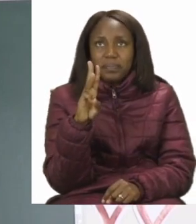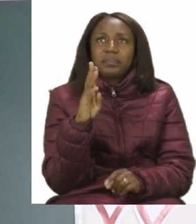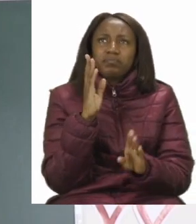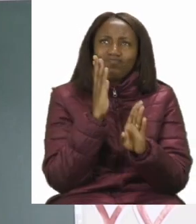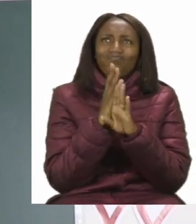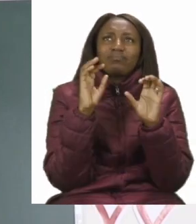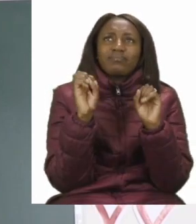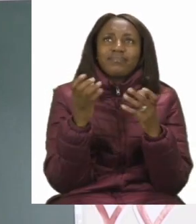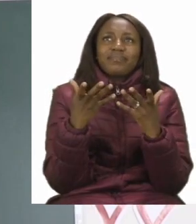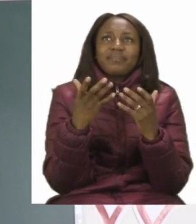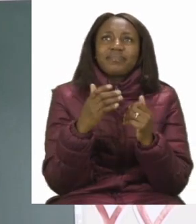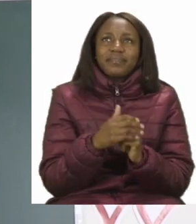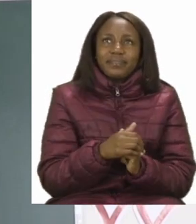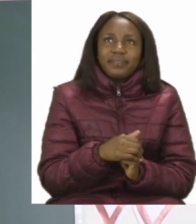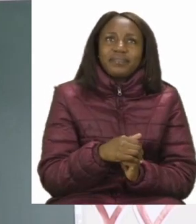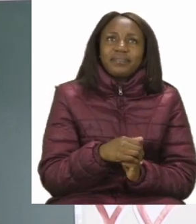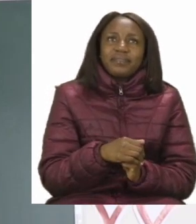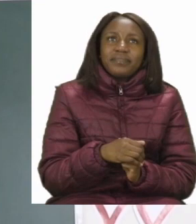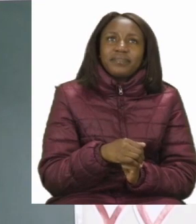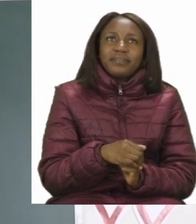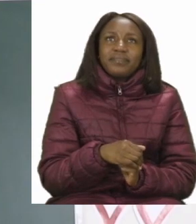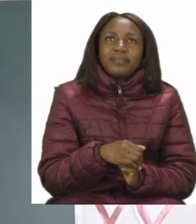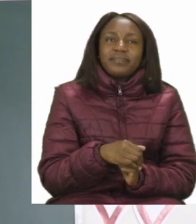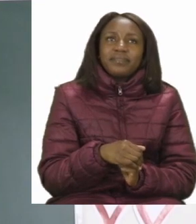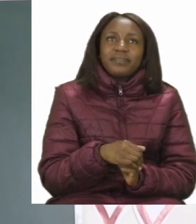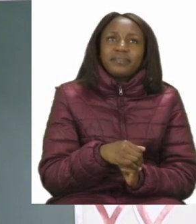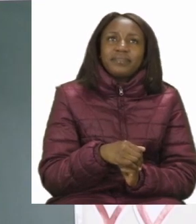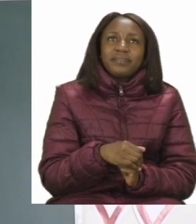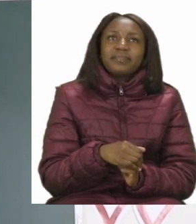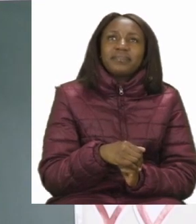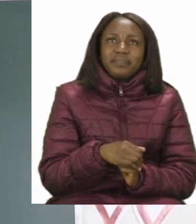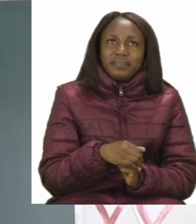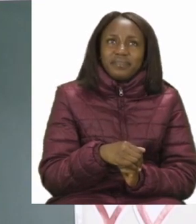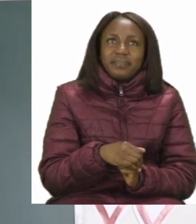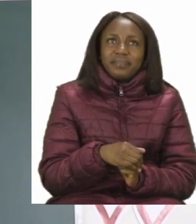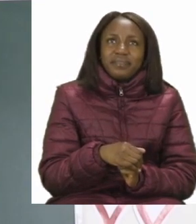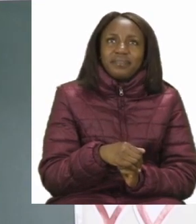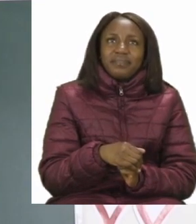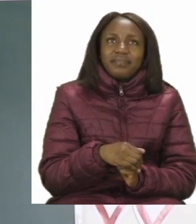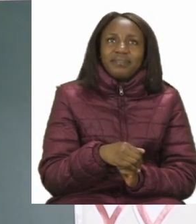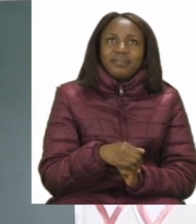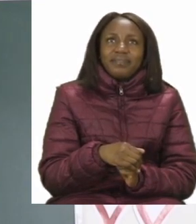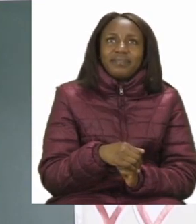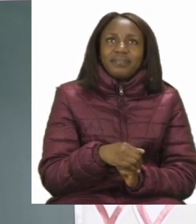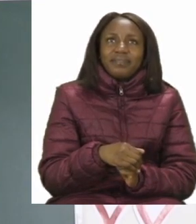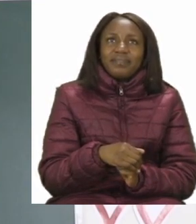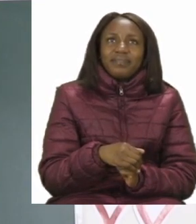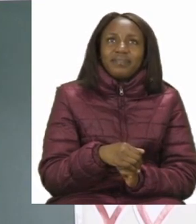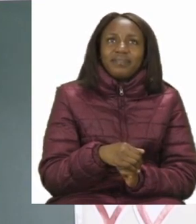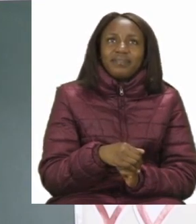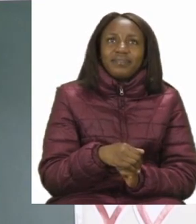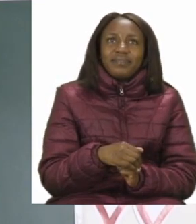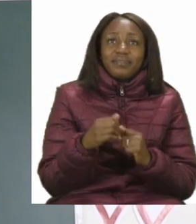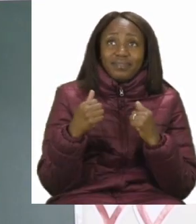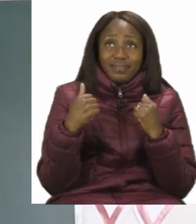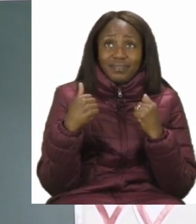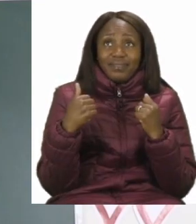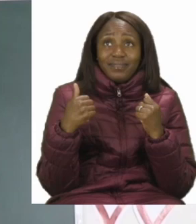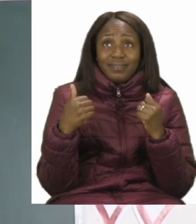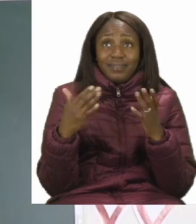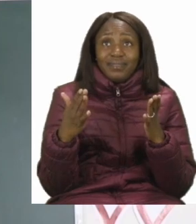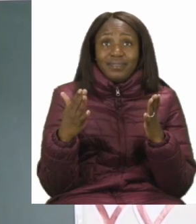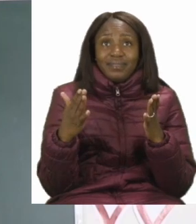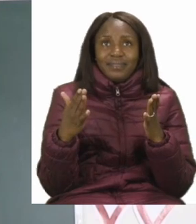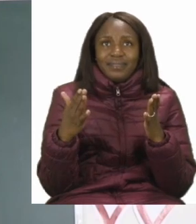we have to really count and see how many hearts we really have. Can you